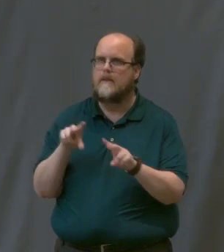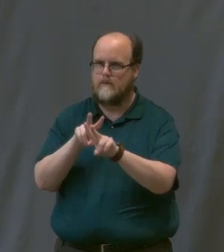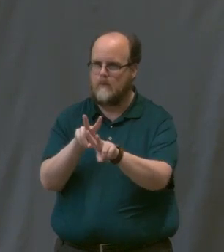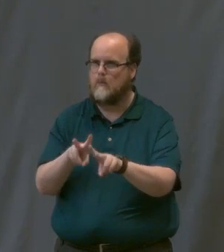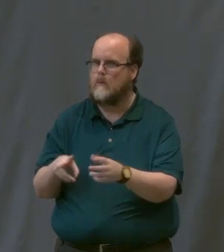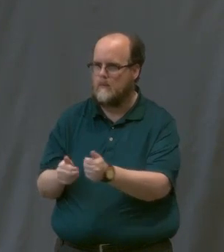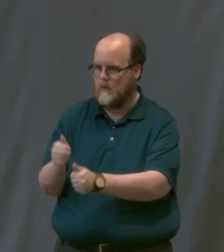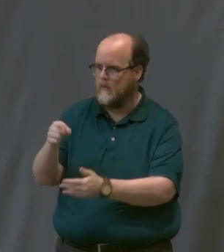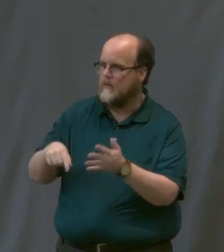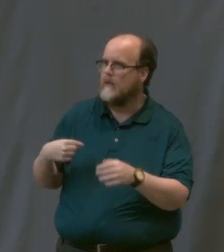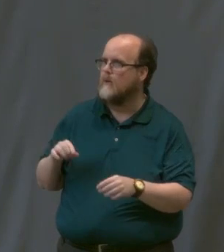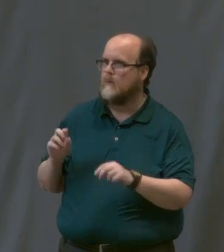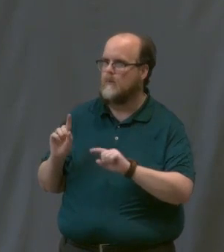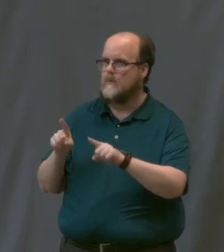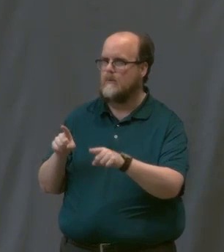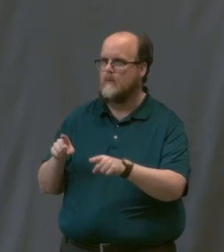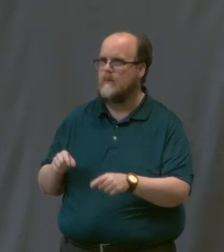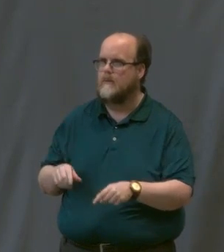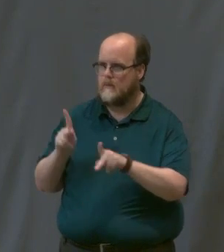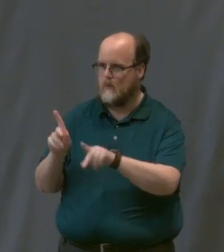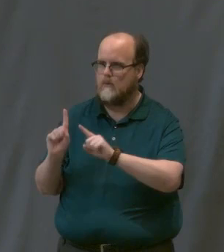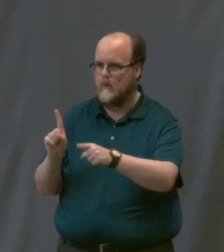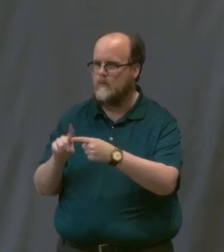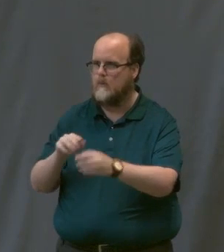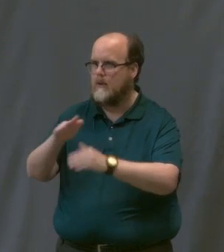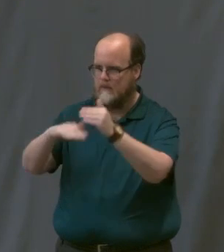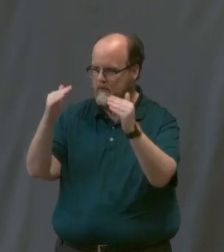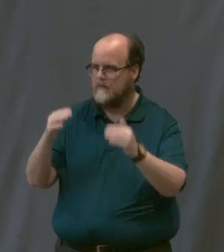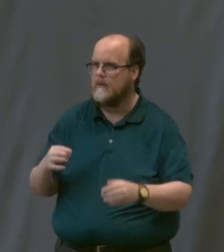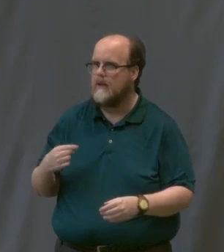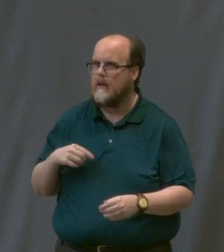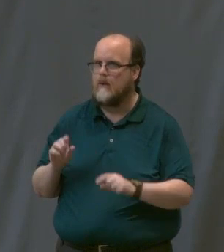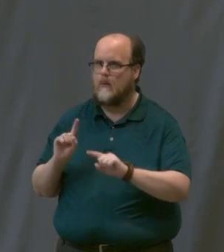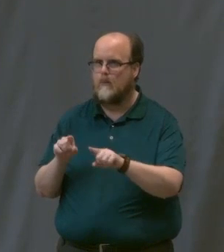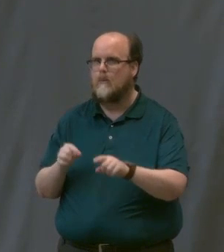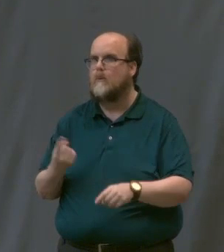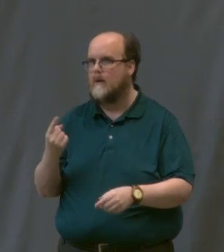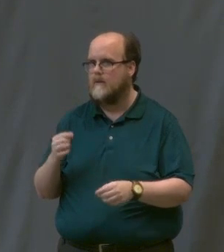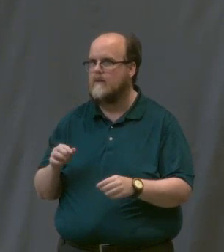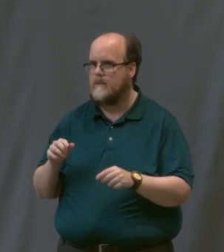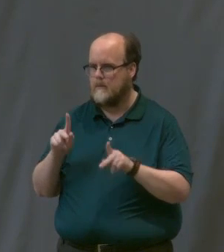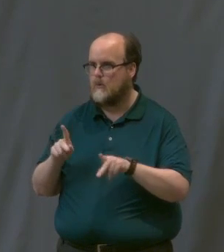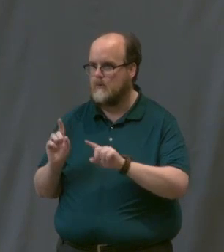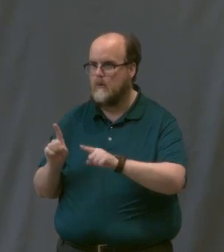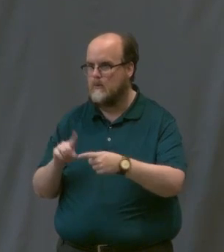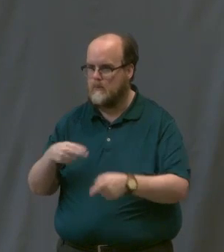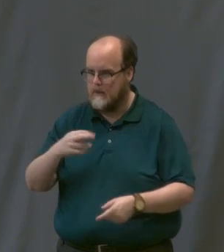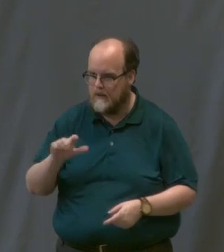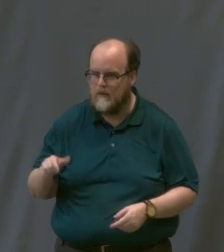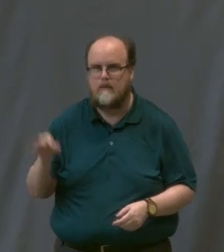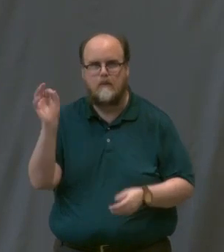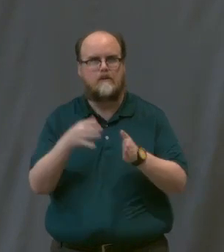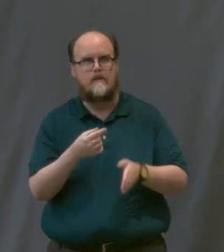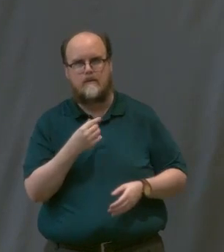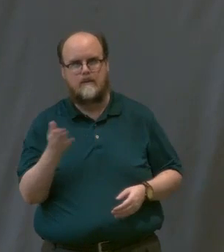And most of those I attended, the person was going to heaven. I attended one where the person was going to hell. The preacher said